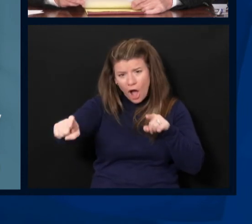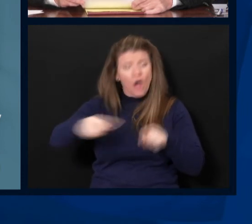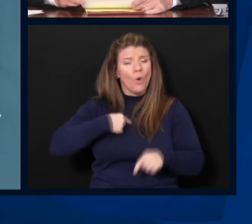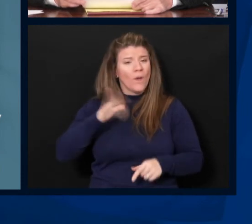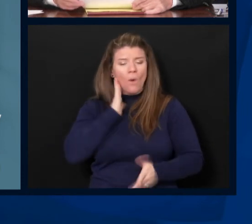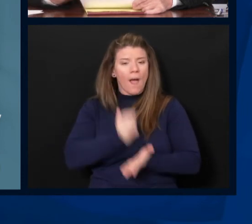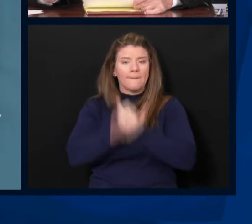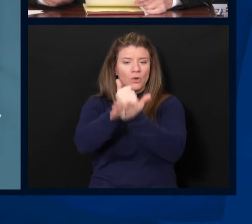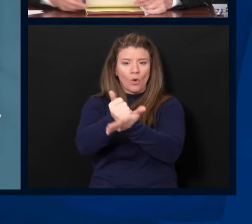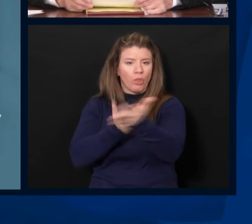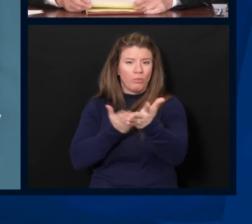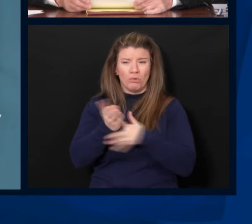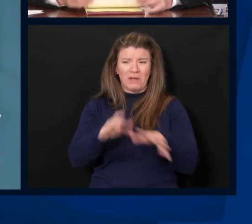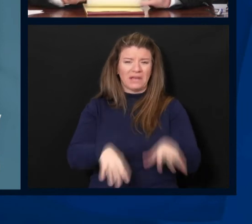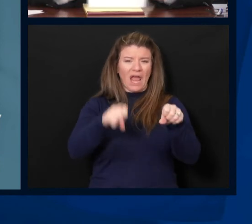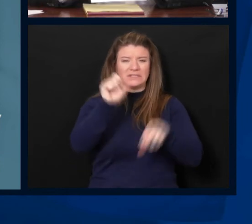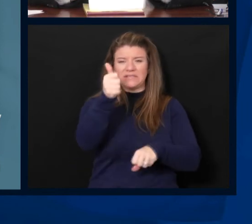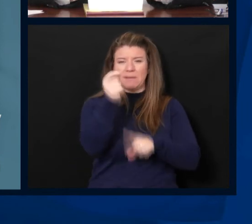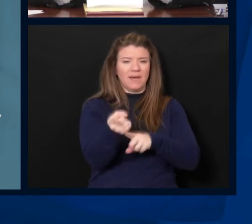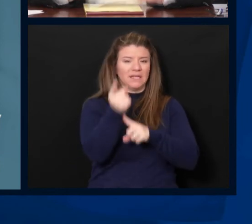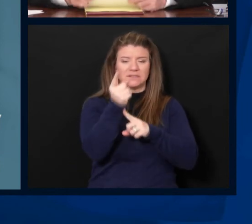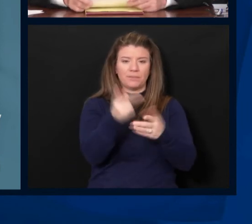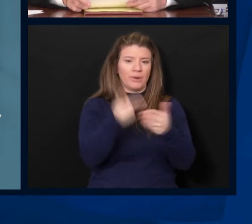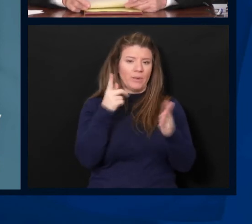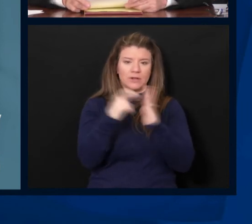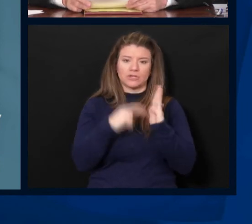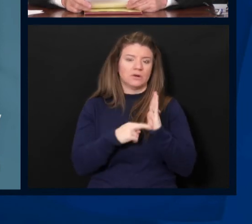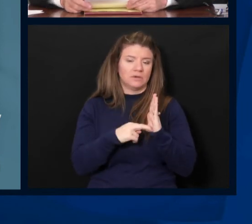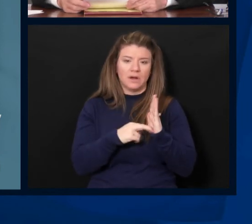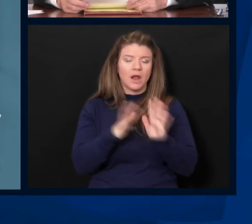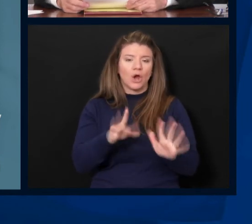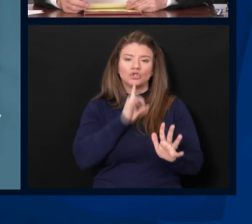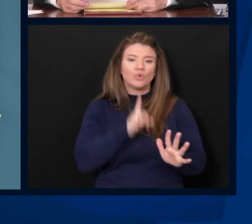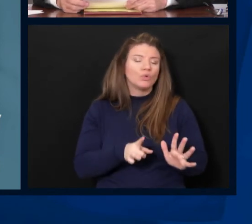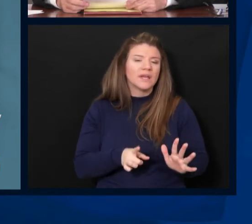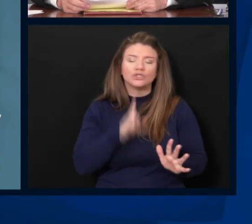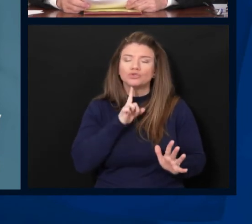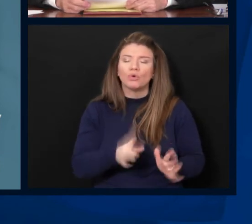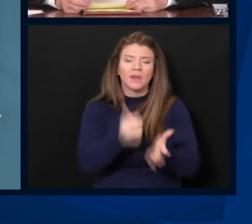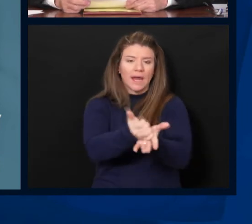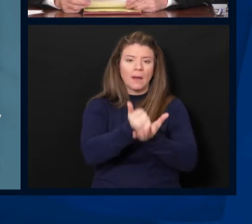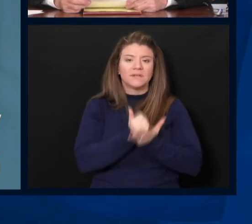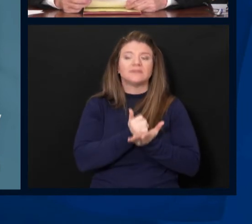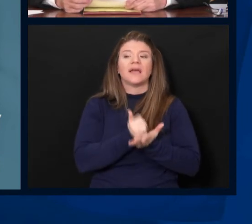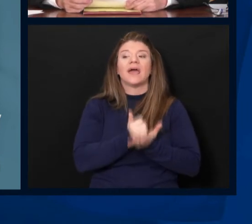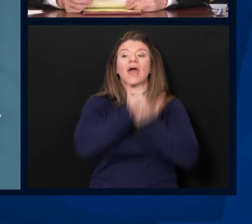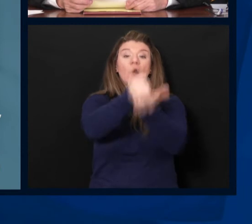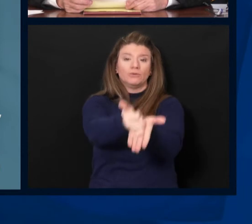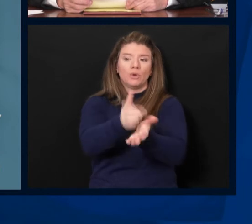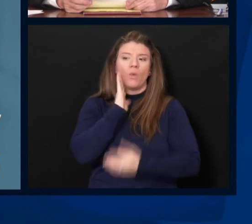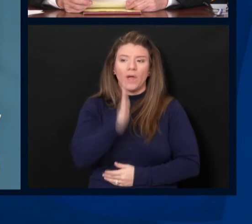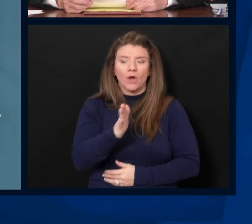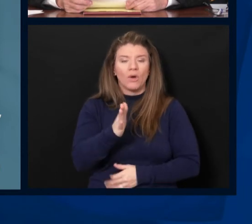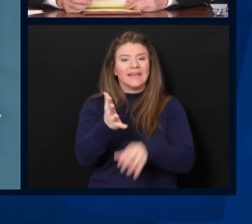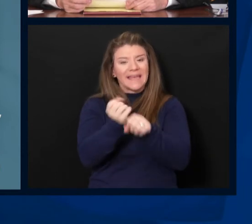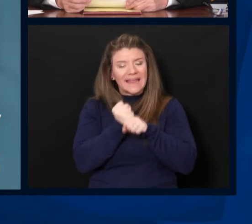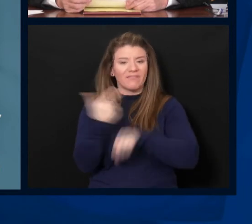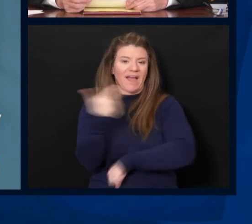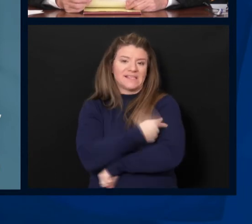walk you through it. It takes about 10 minutes to pre-register, and really and truly it helps us, and it'll help you like crazy to get your